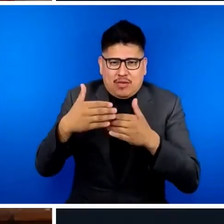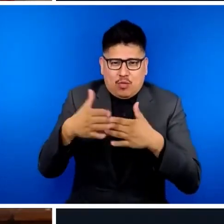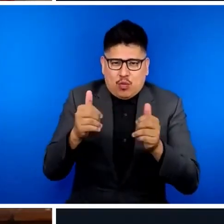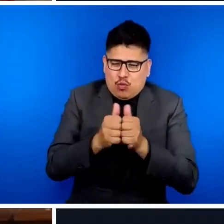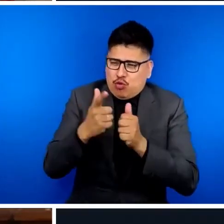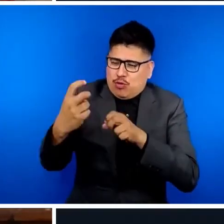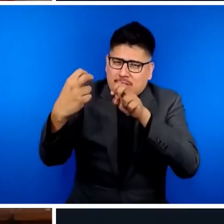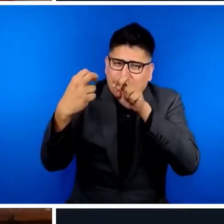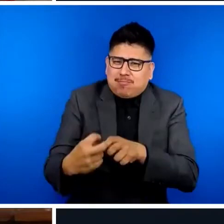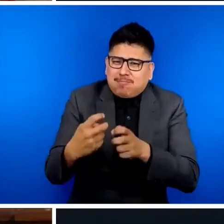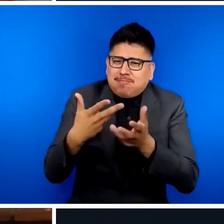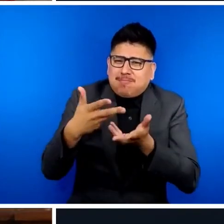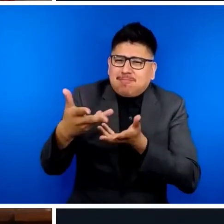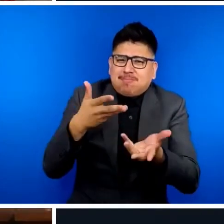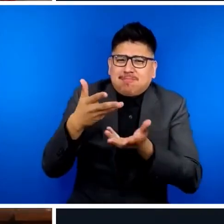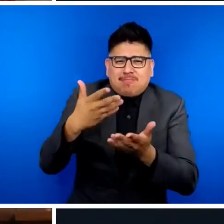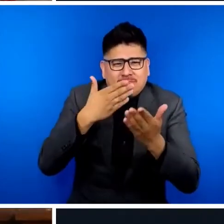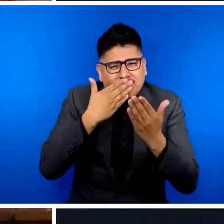Eric. Thank you.